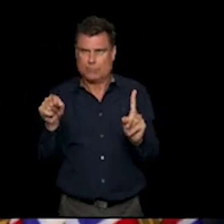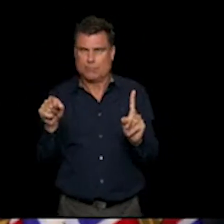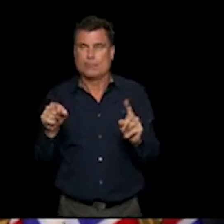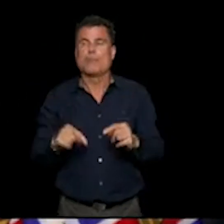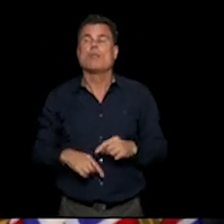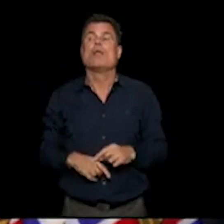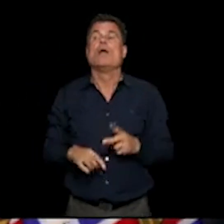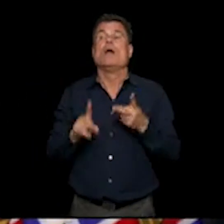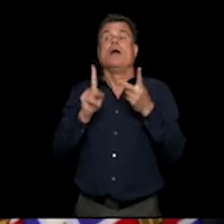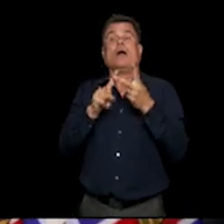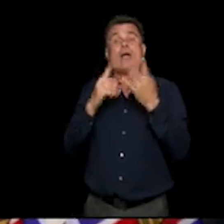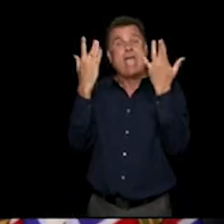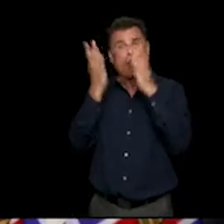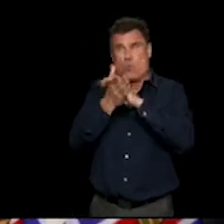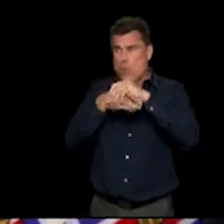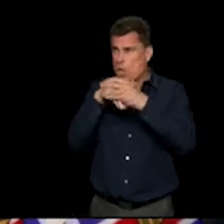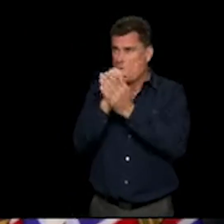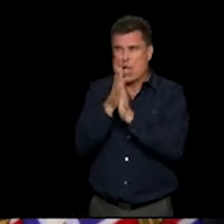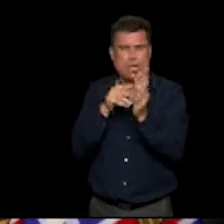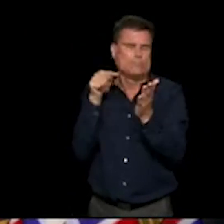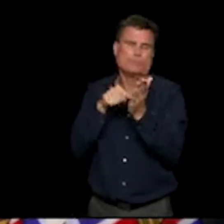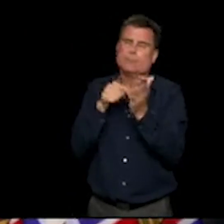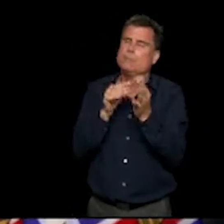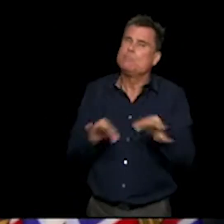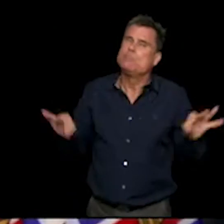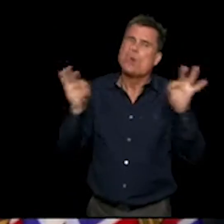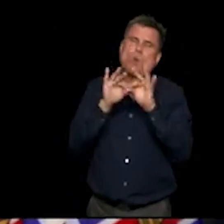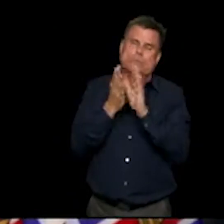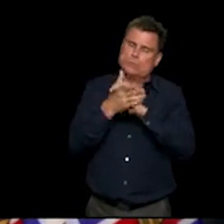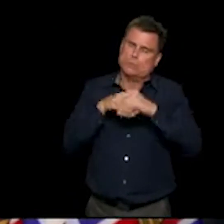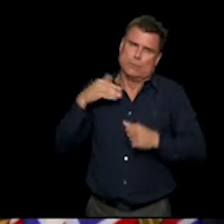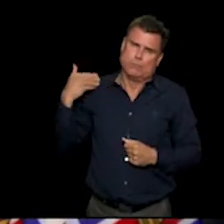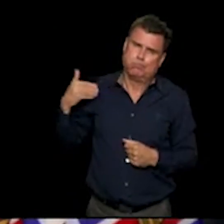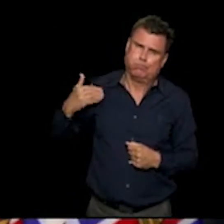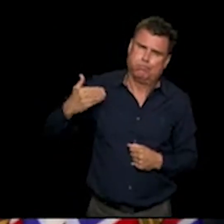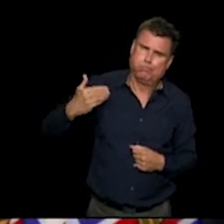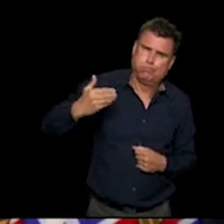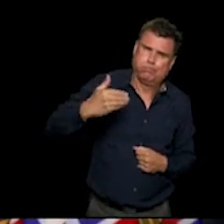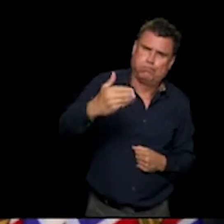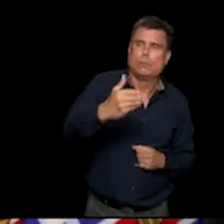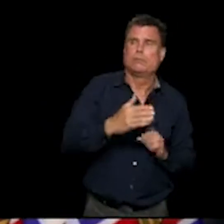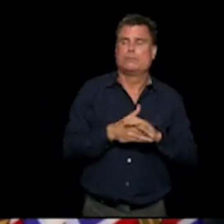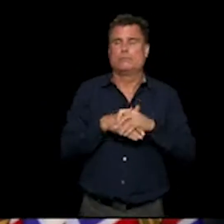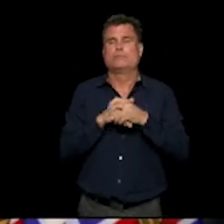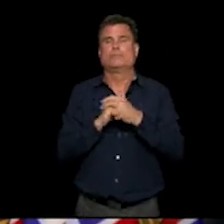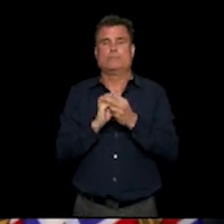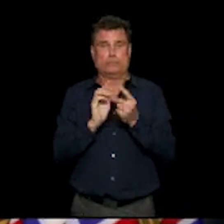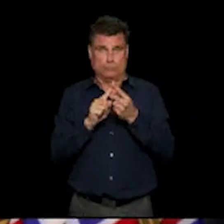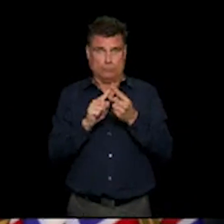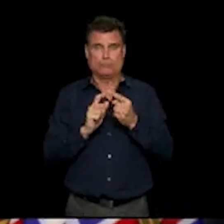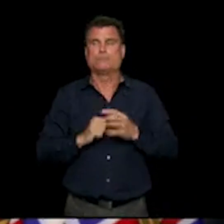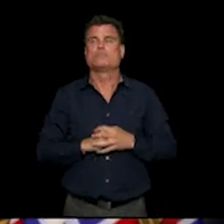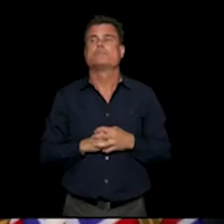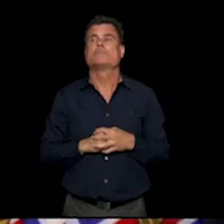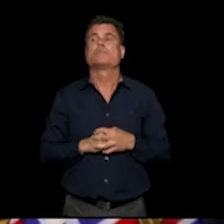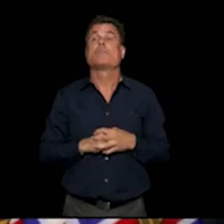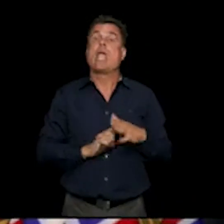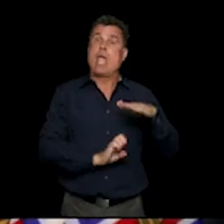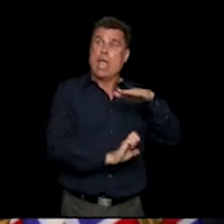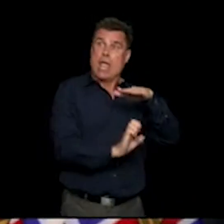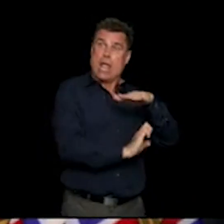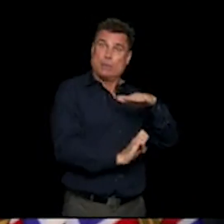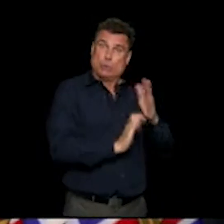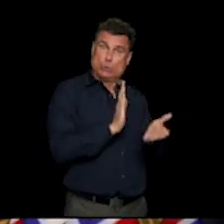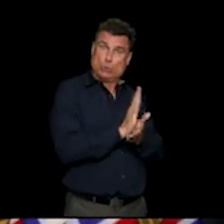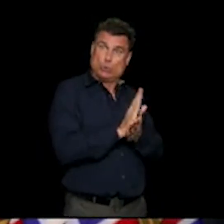cleaning, the public health principles around learning cohorts, so making sure that kids don't roam freely and interact with hundreds and hundreds of